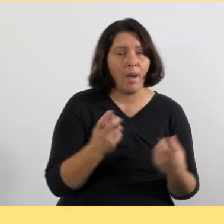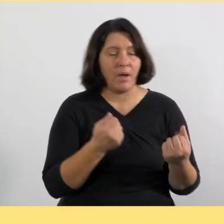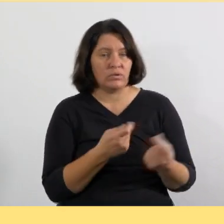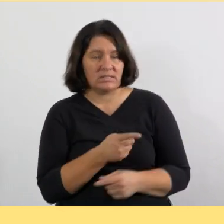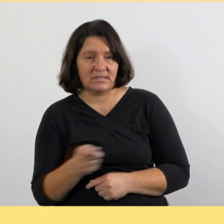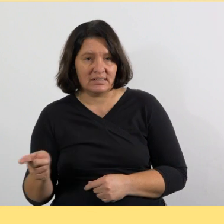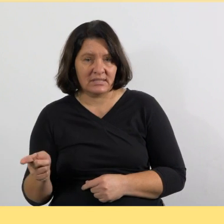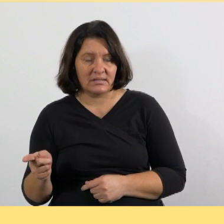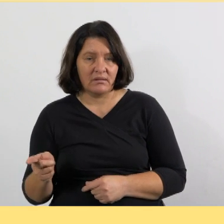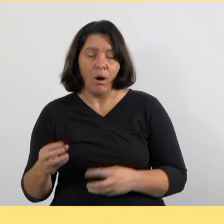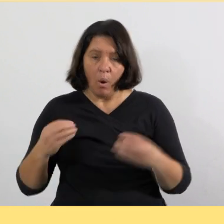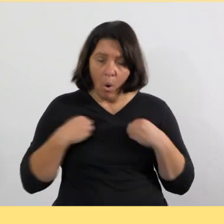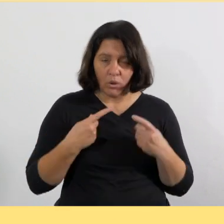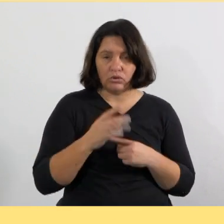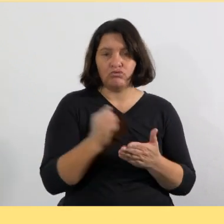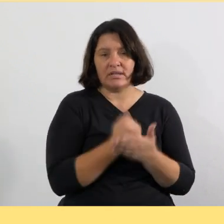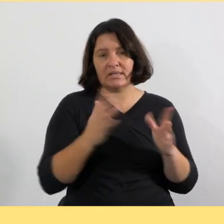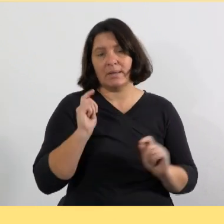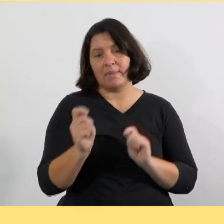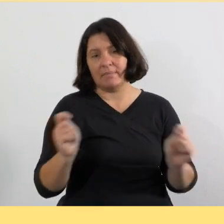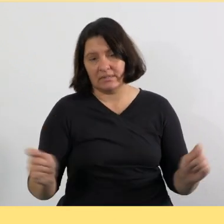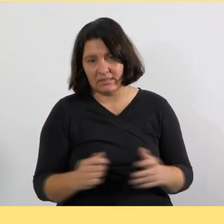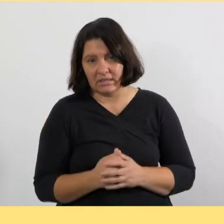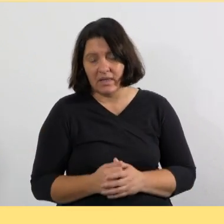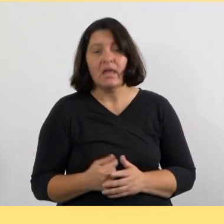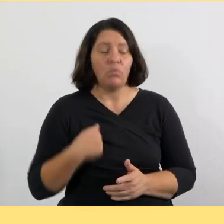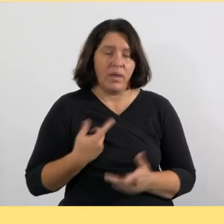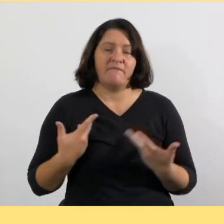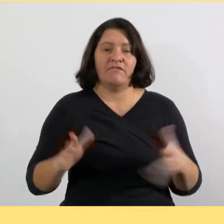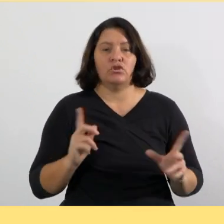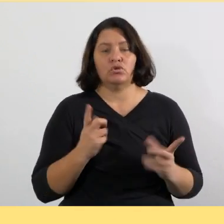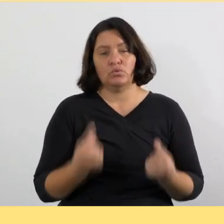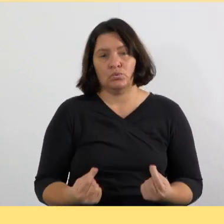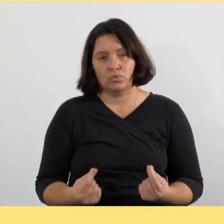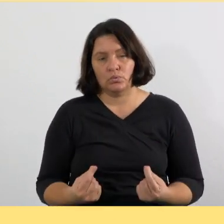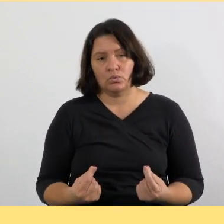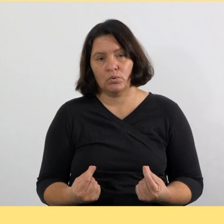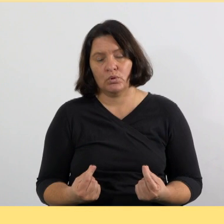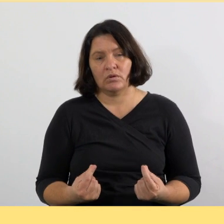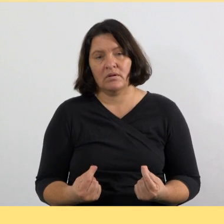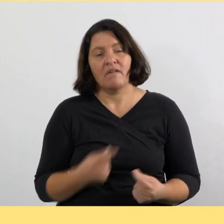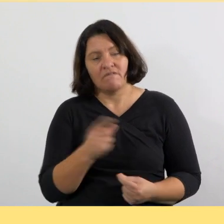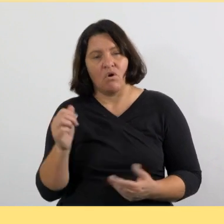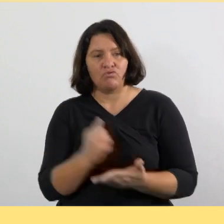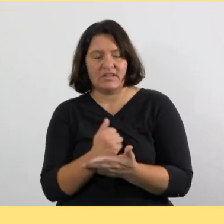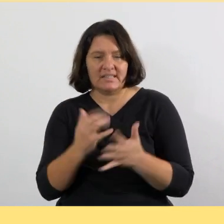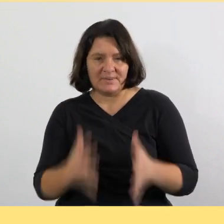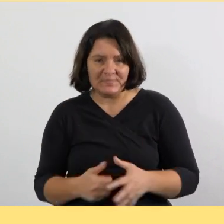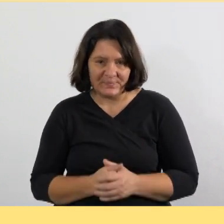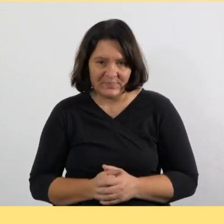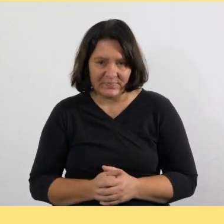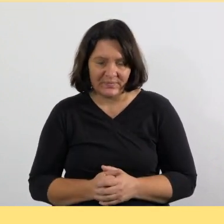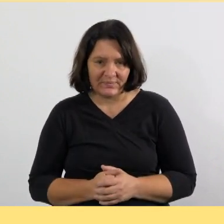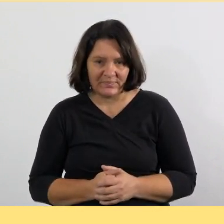all the amounts owed to creditors and the payments that we would have made to our